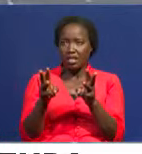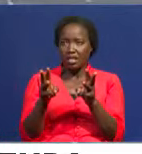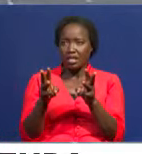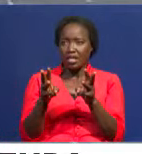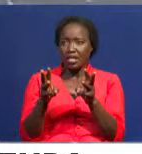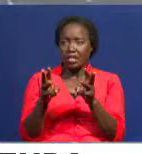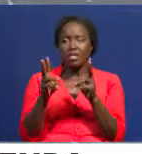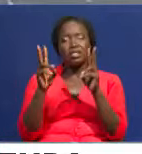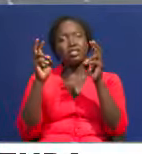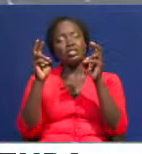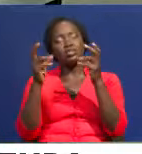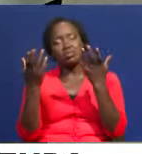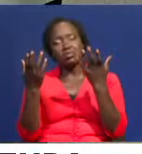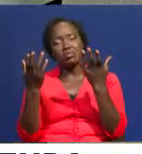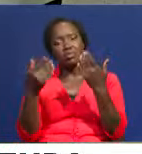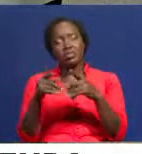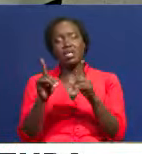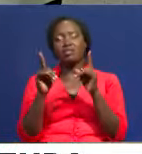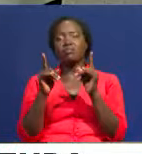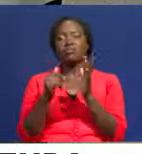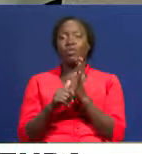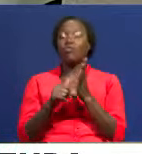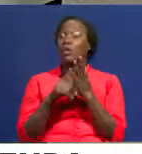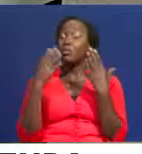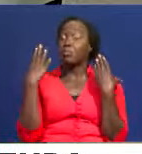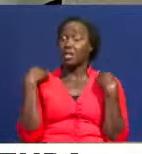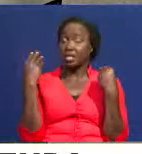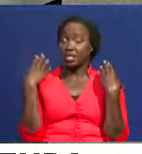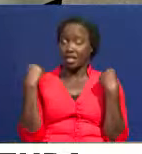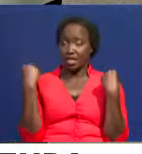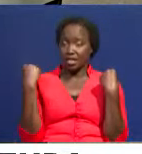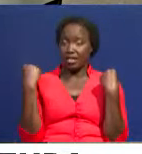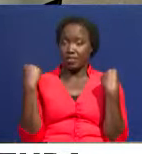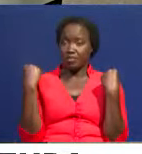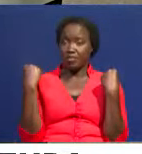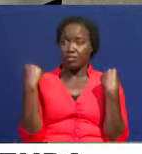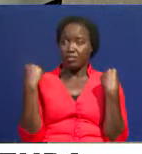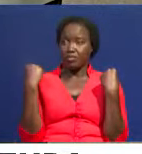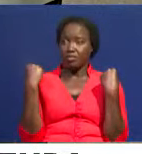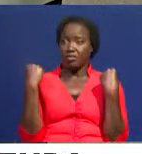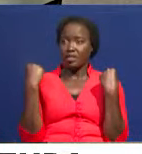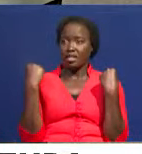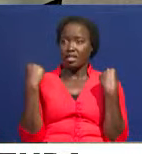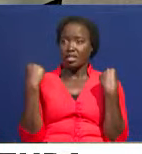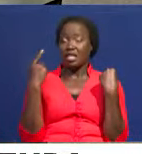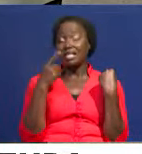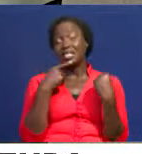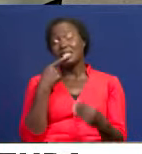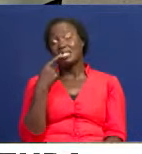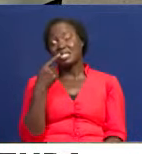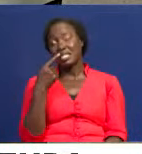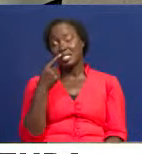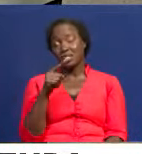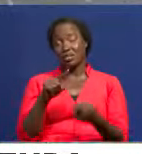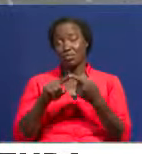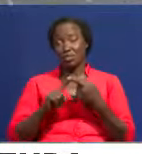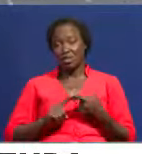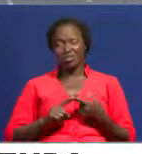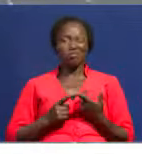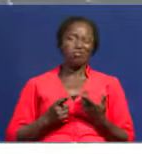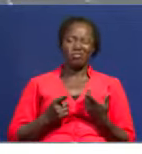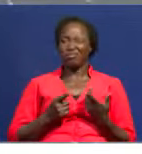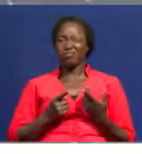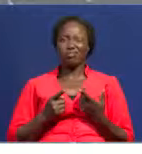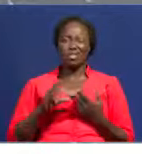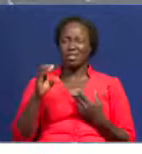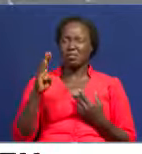taking issues into their own hands, practical. So I can really say, to me, CBC is not a